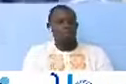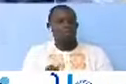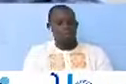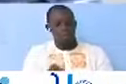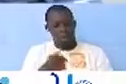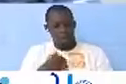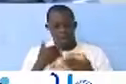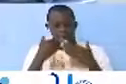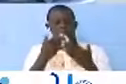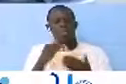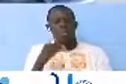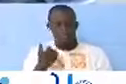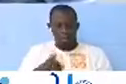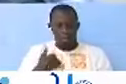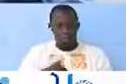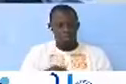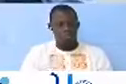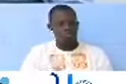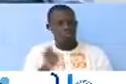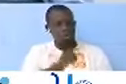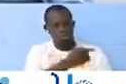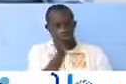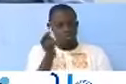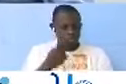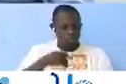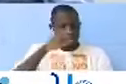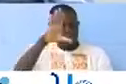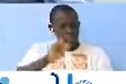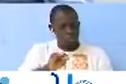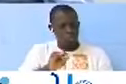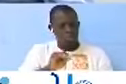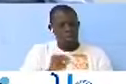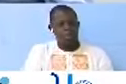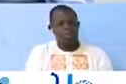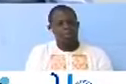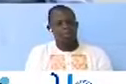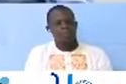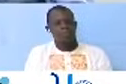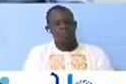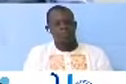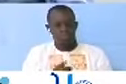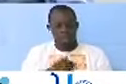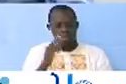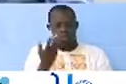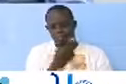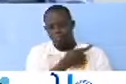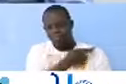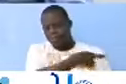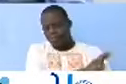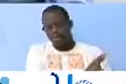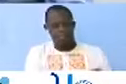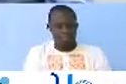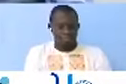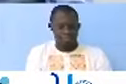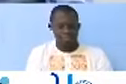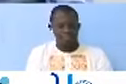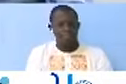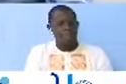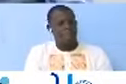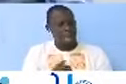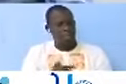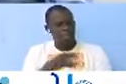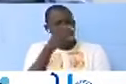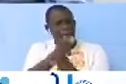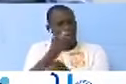I said to them, what you did like this, I would resign. I